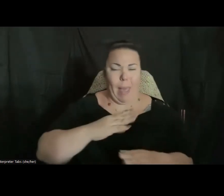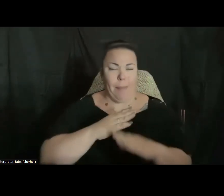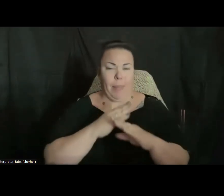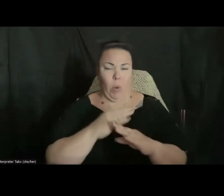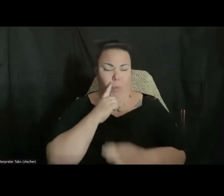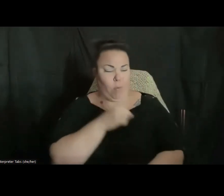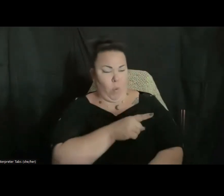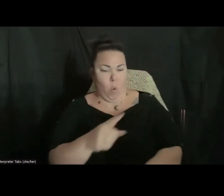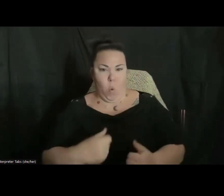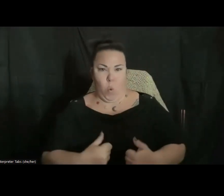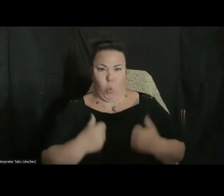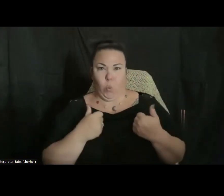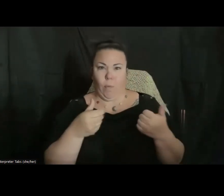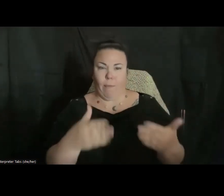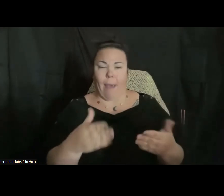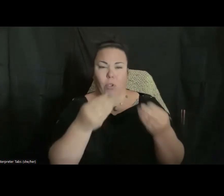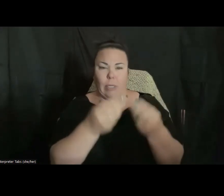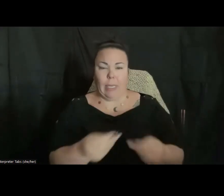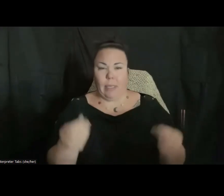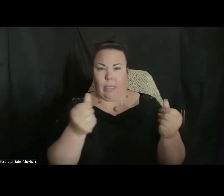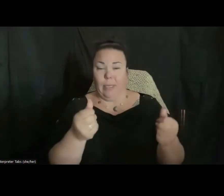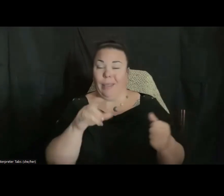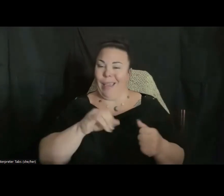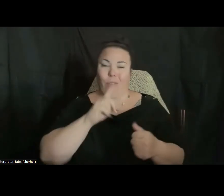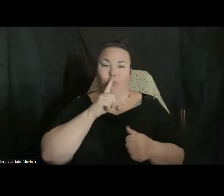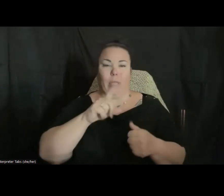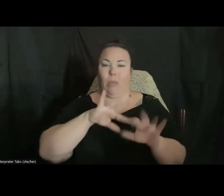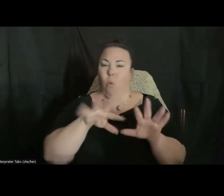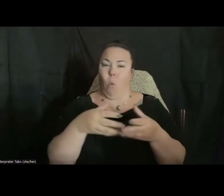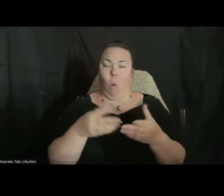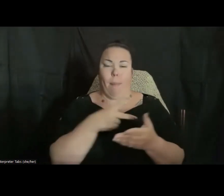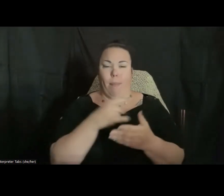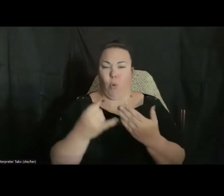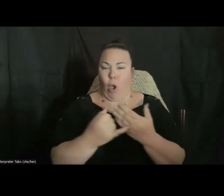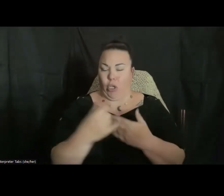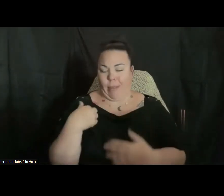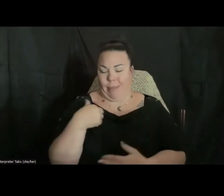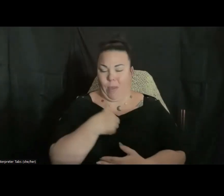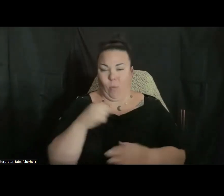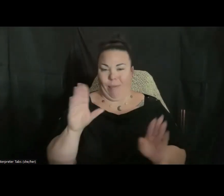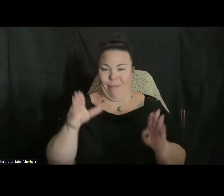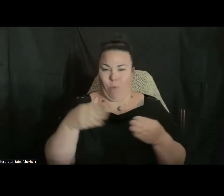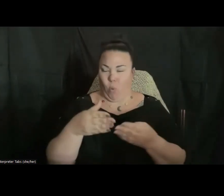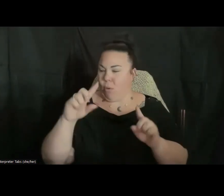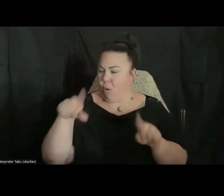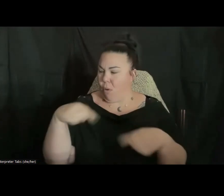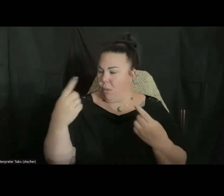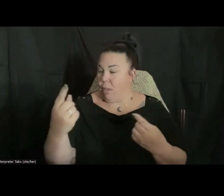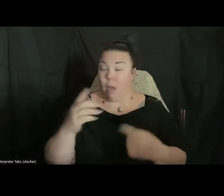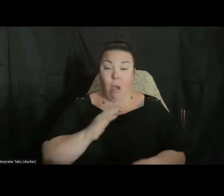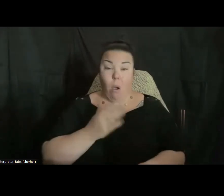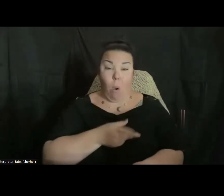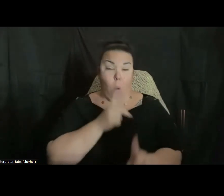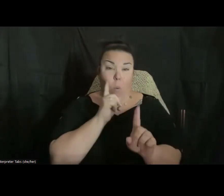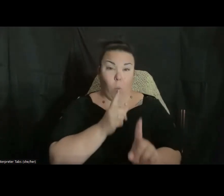of the whole project that we are working on. Our biggest goal of this is to